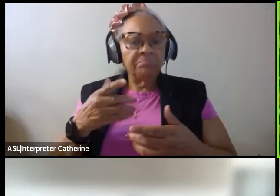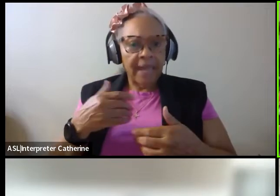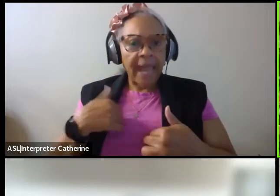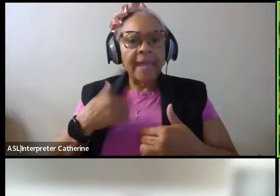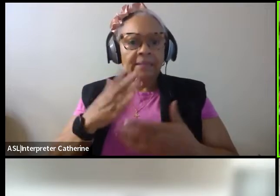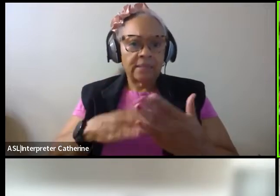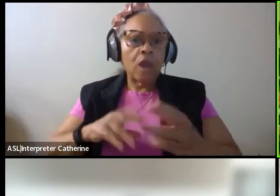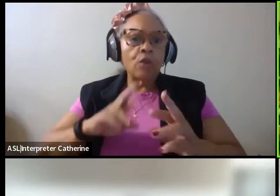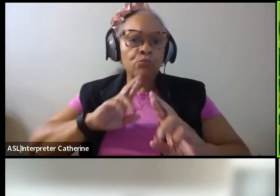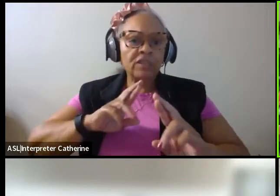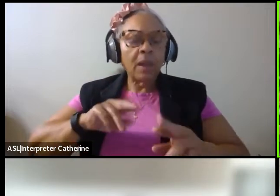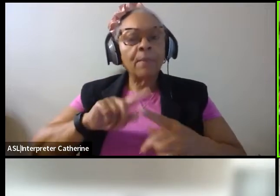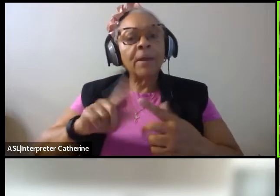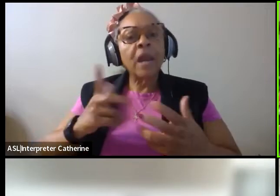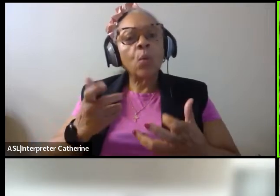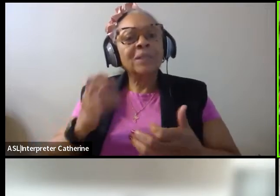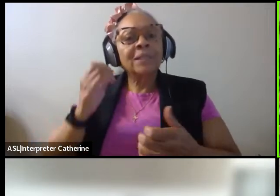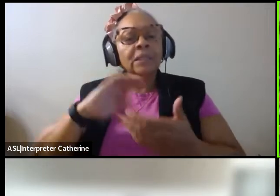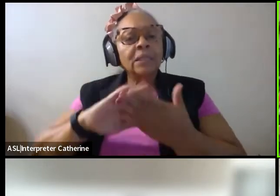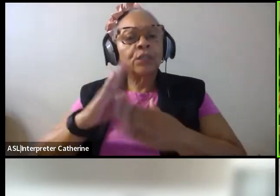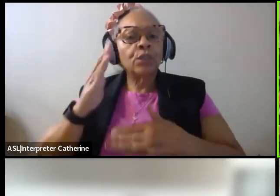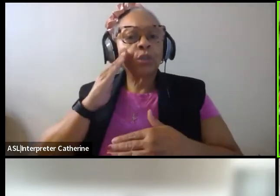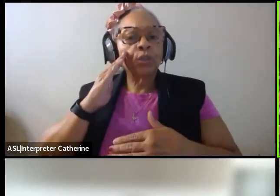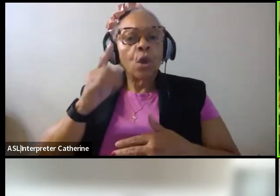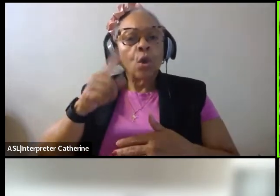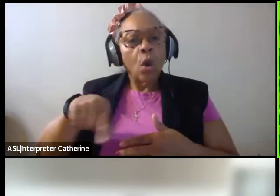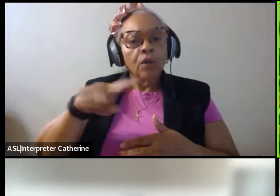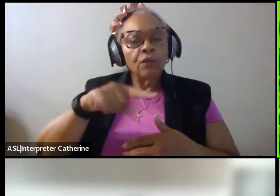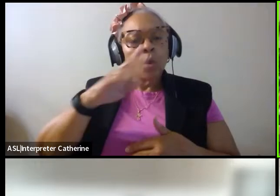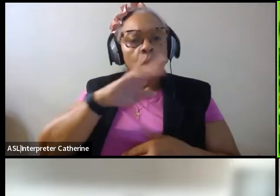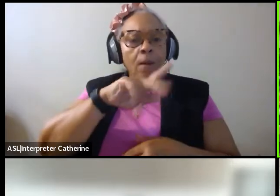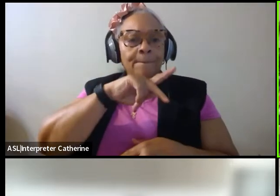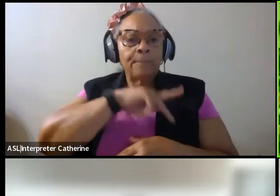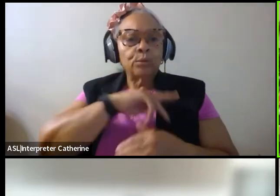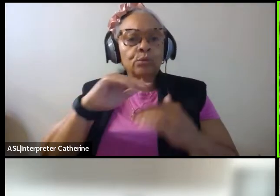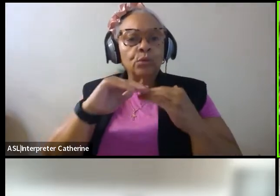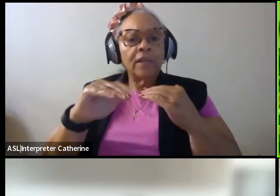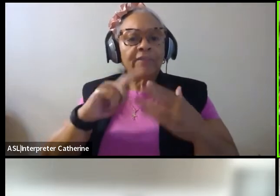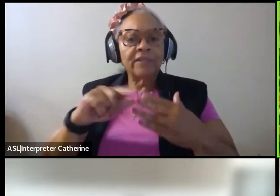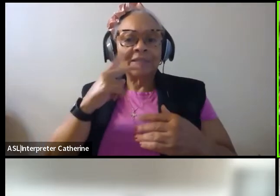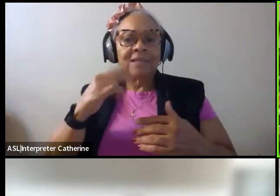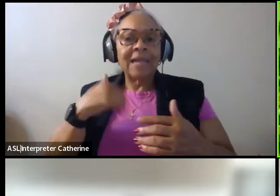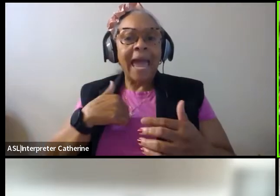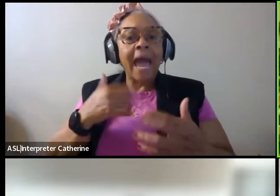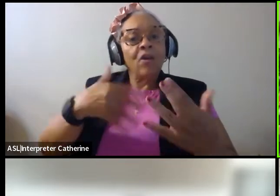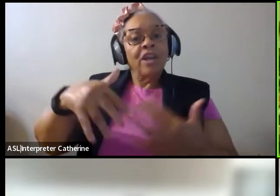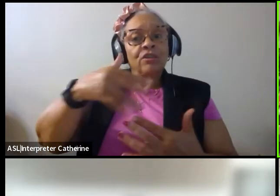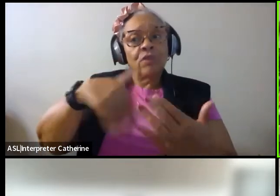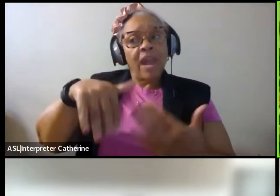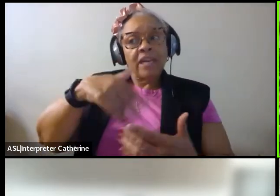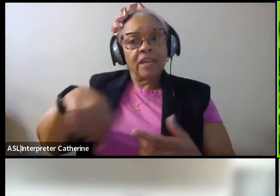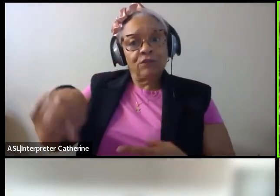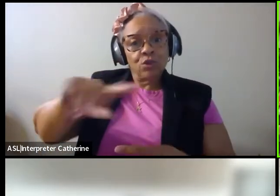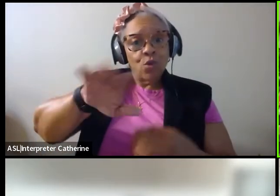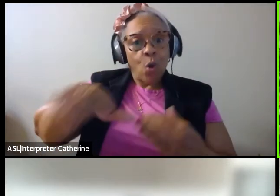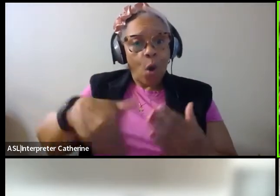to get to know you all on a personal level and see how interactive you are all going to